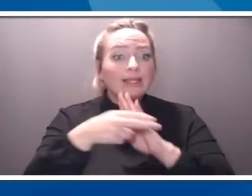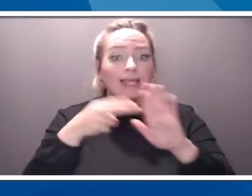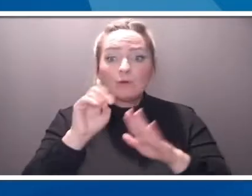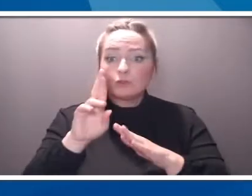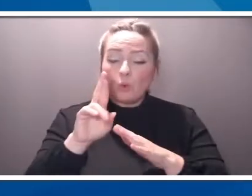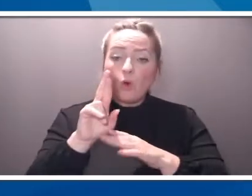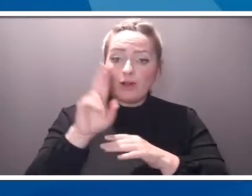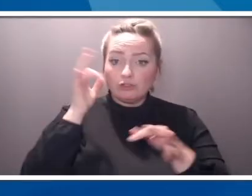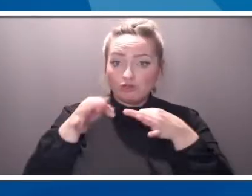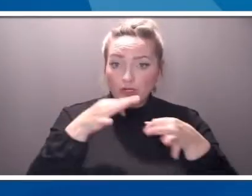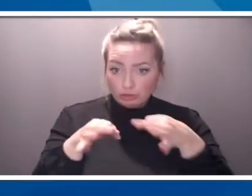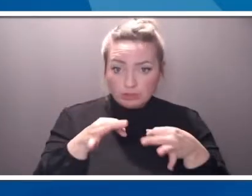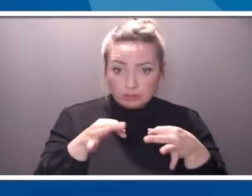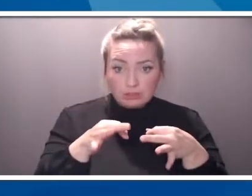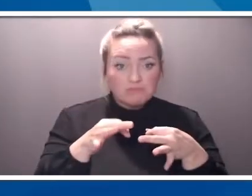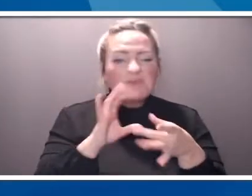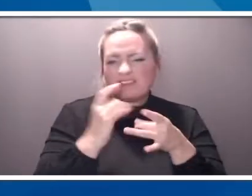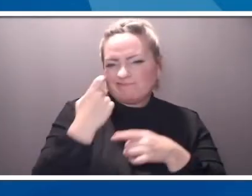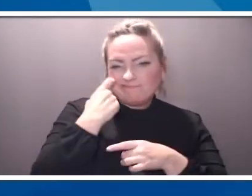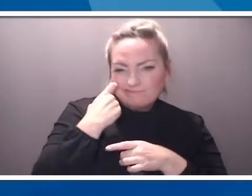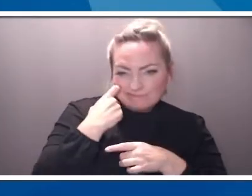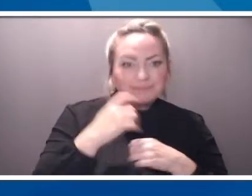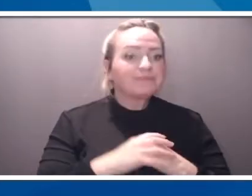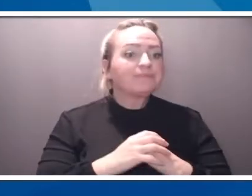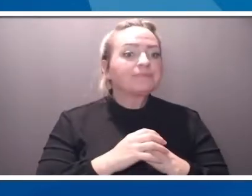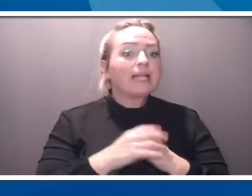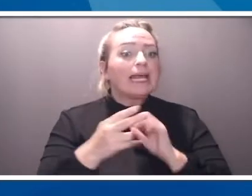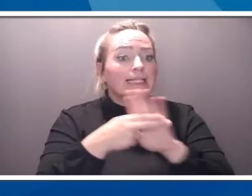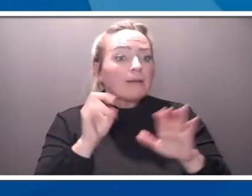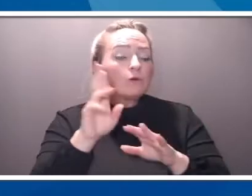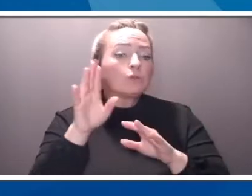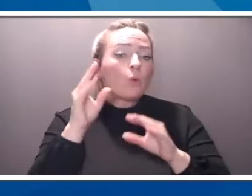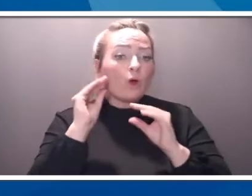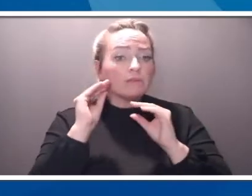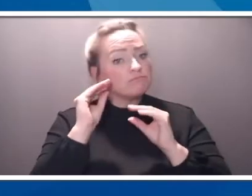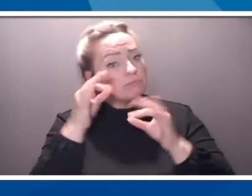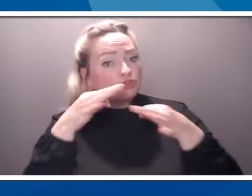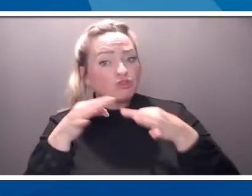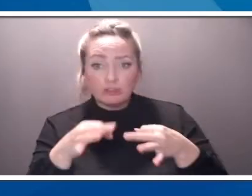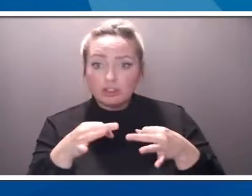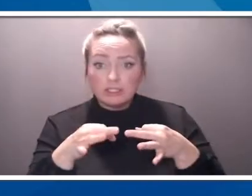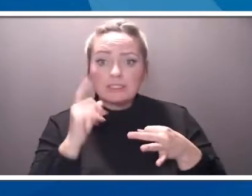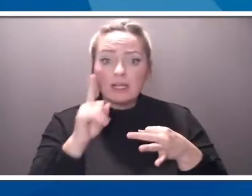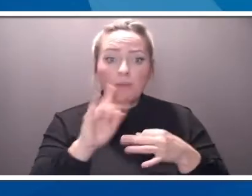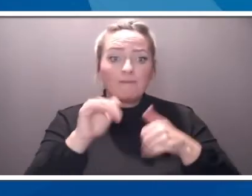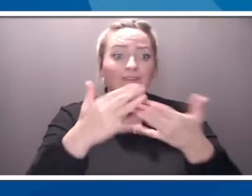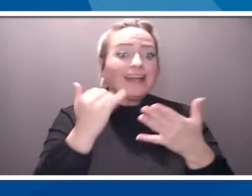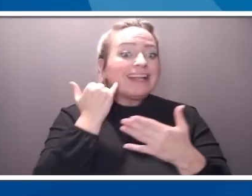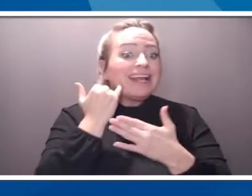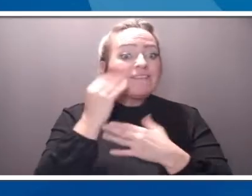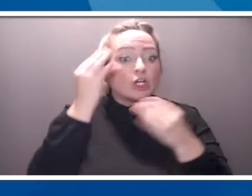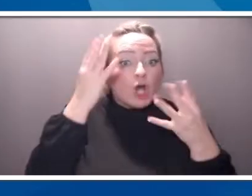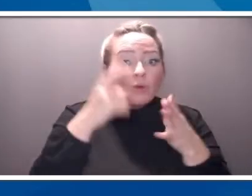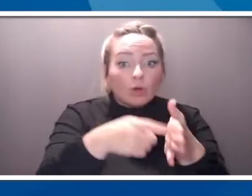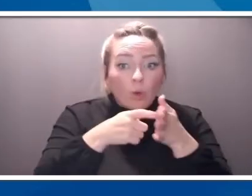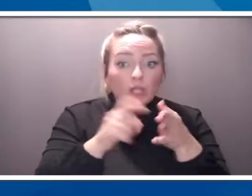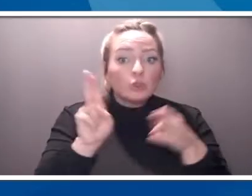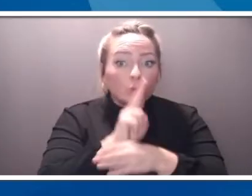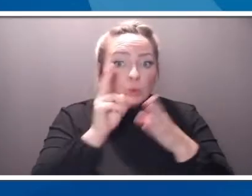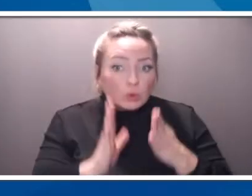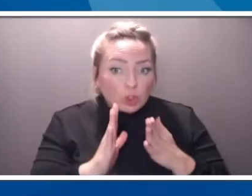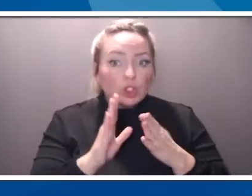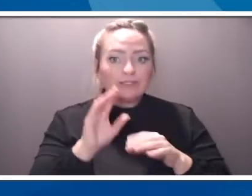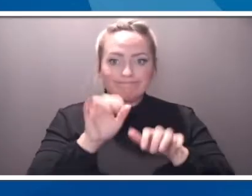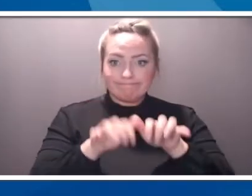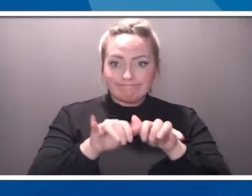Now, 332 labels or instructions. We mentioned them a second ago. Labels or instructions are provided when content